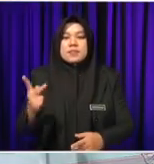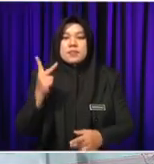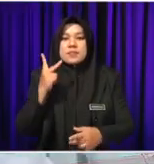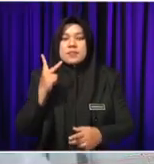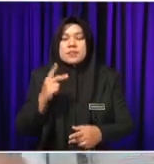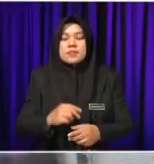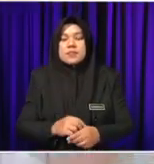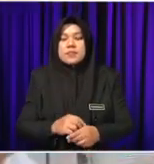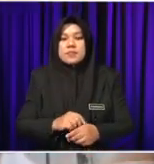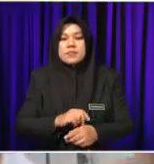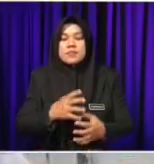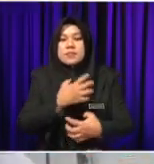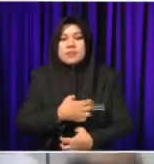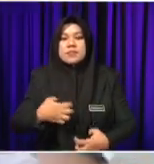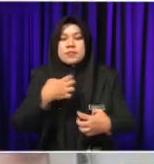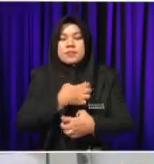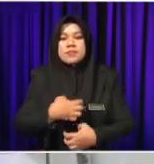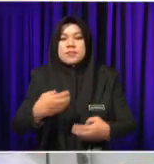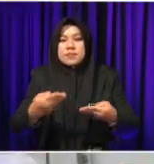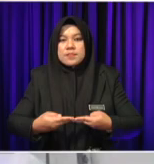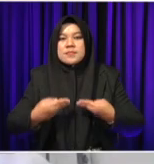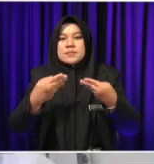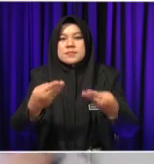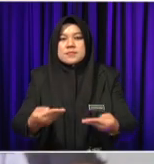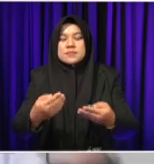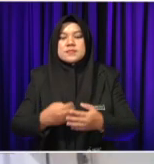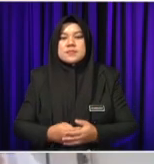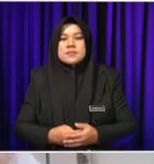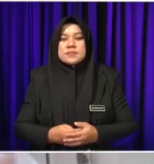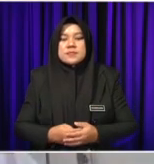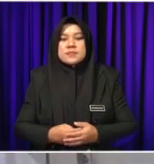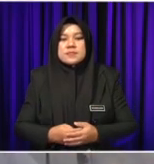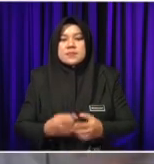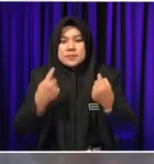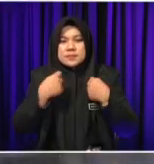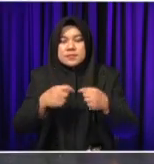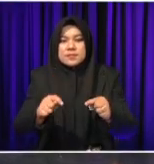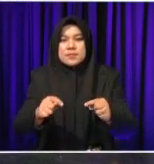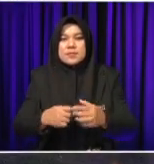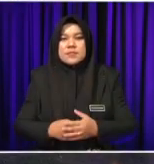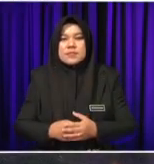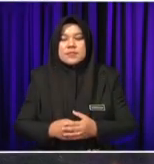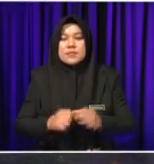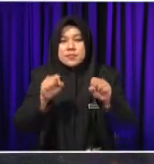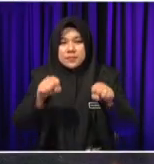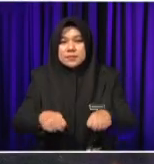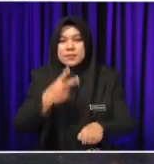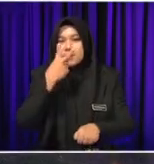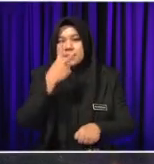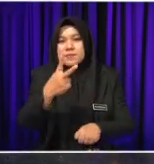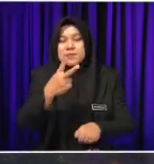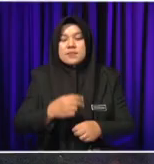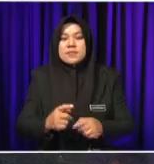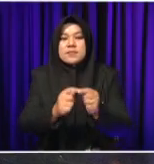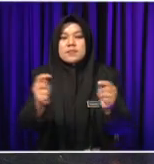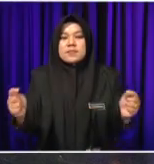only cares of joyful giving. Go! If we try, we shall see. In this